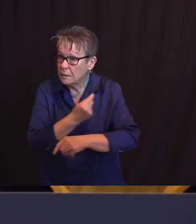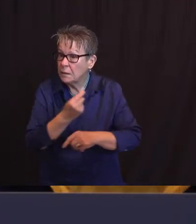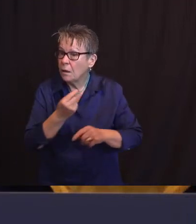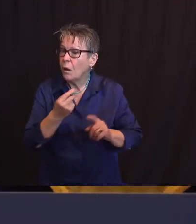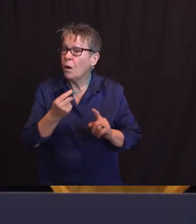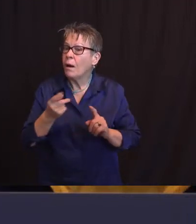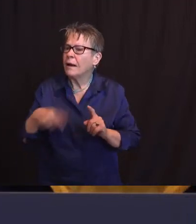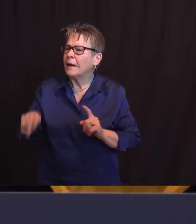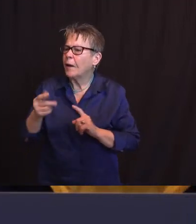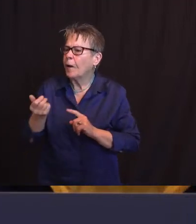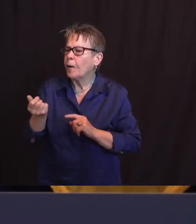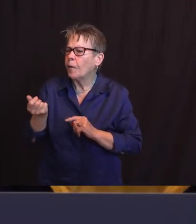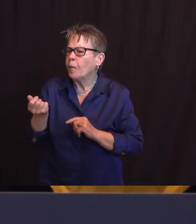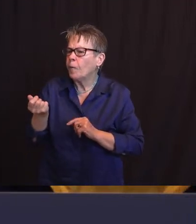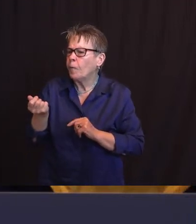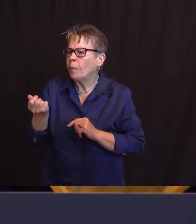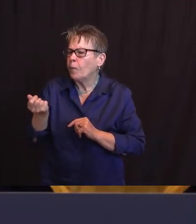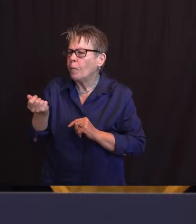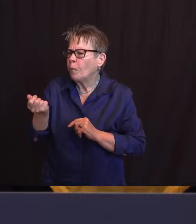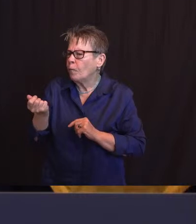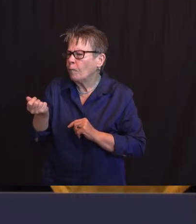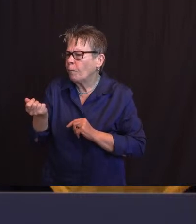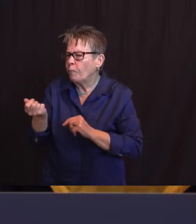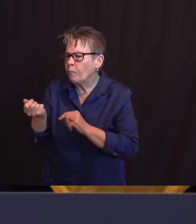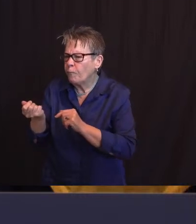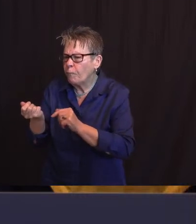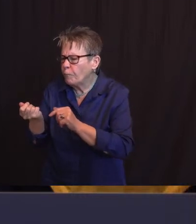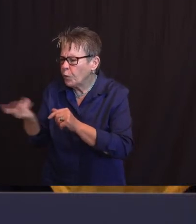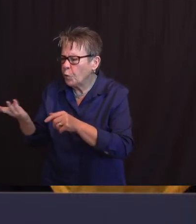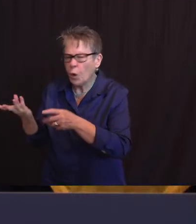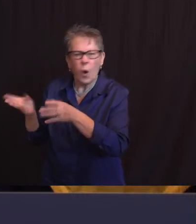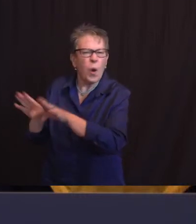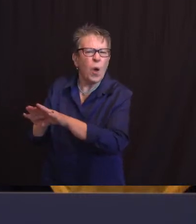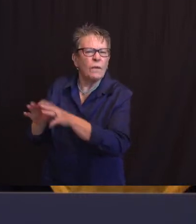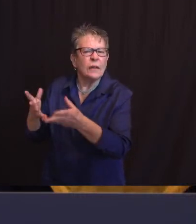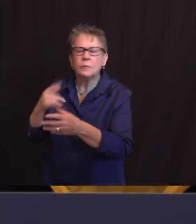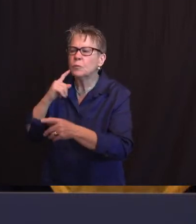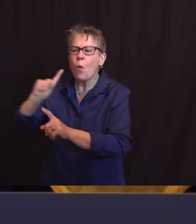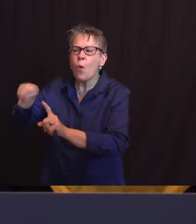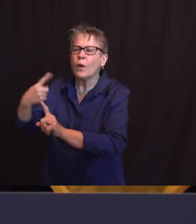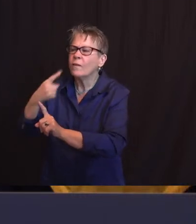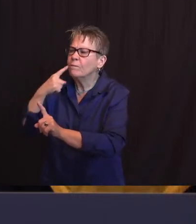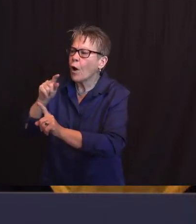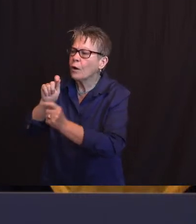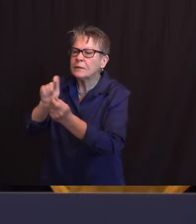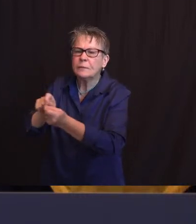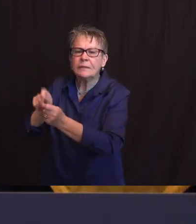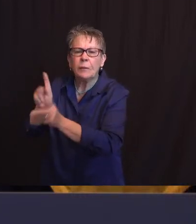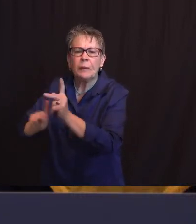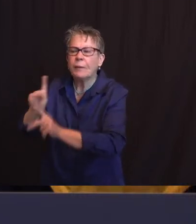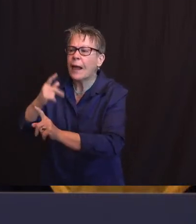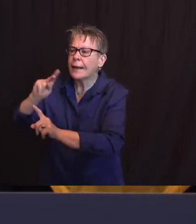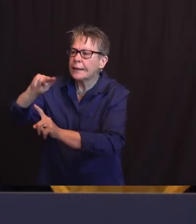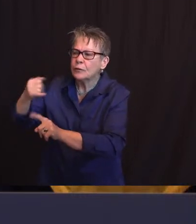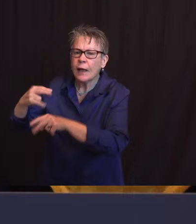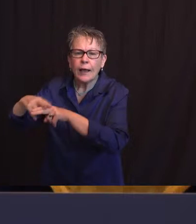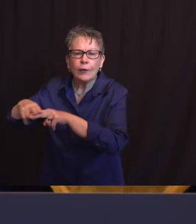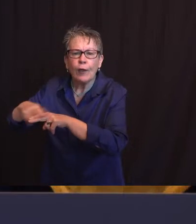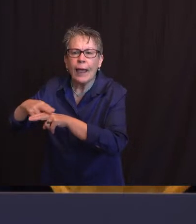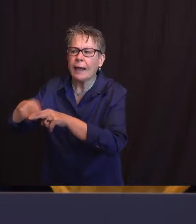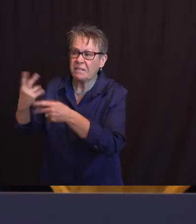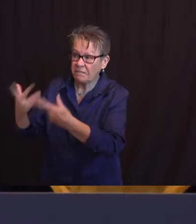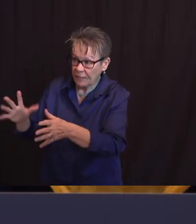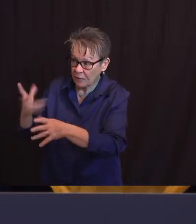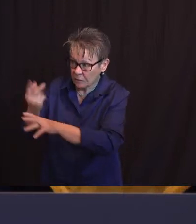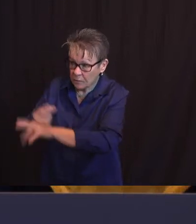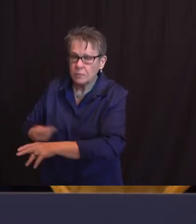NJ Transit pod that you and I visited, but about 700 are open. And again, remember, we're now rolling the